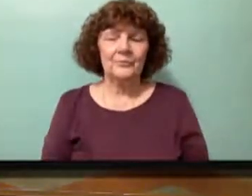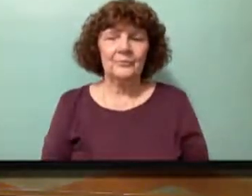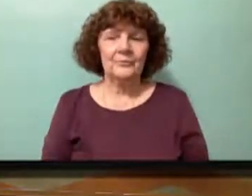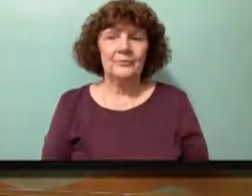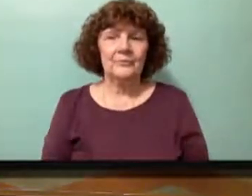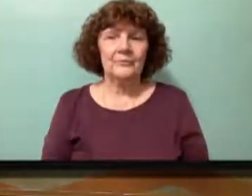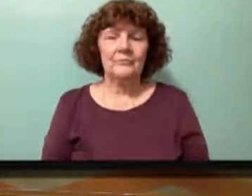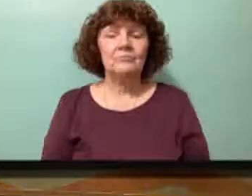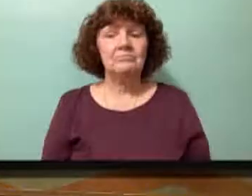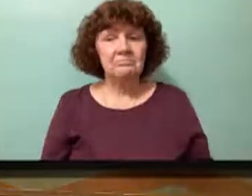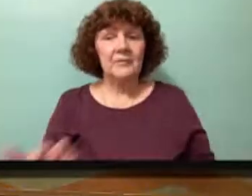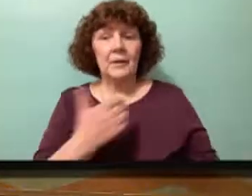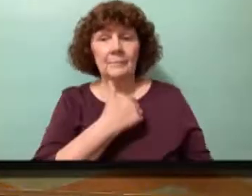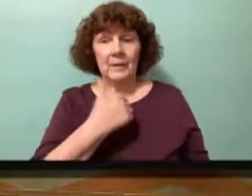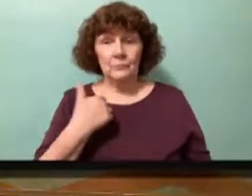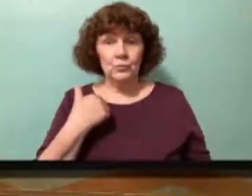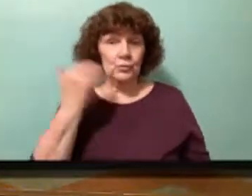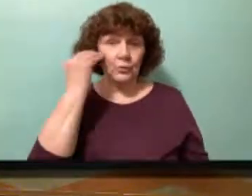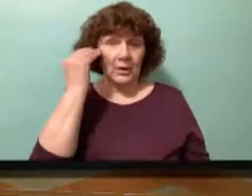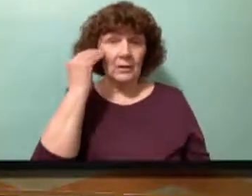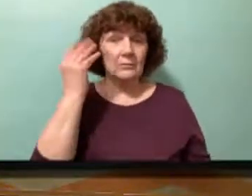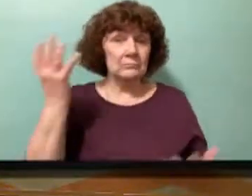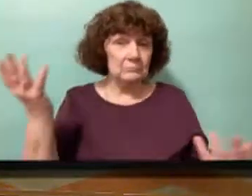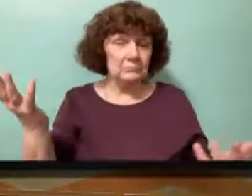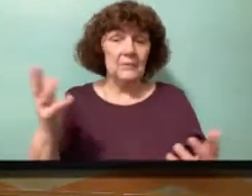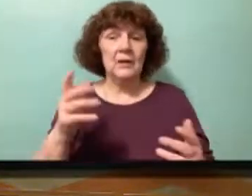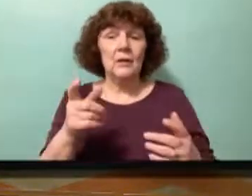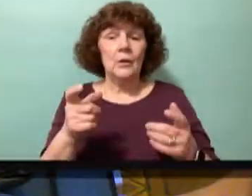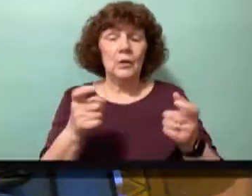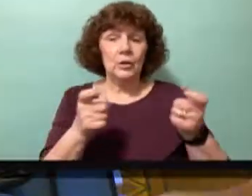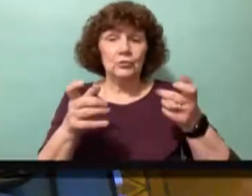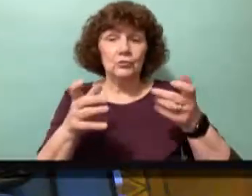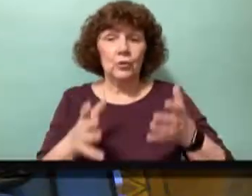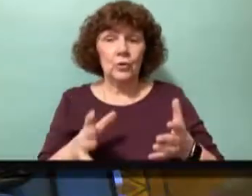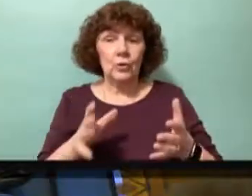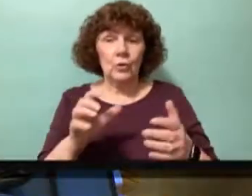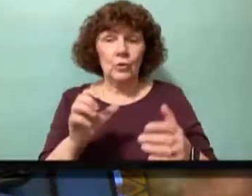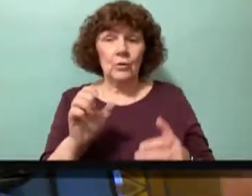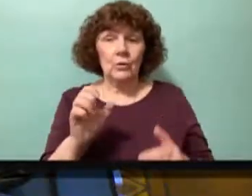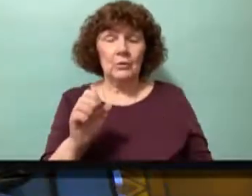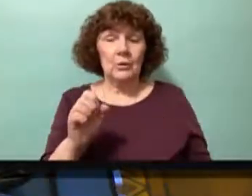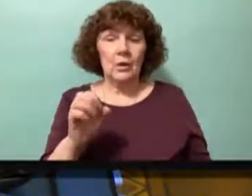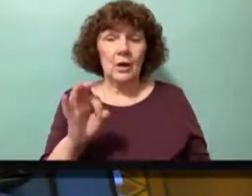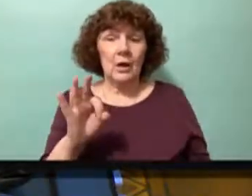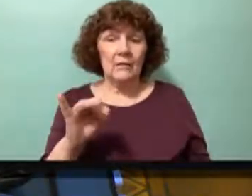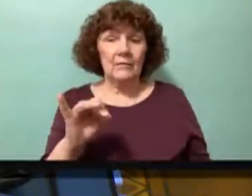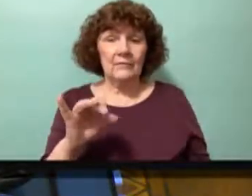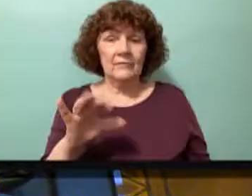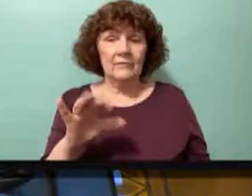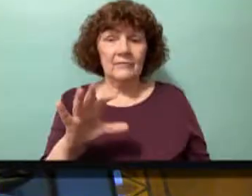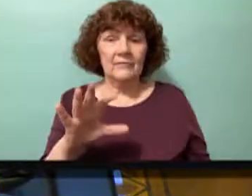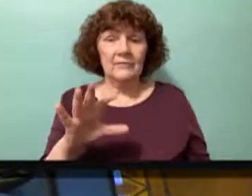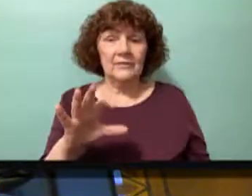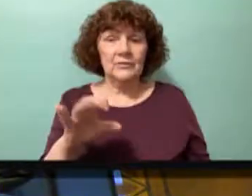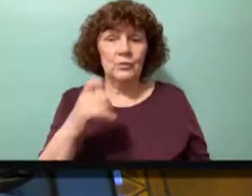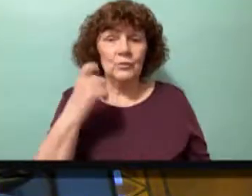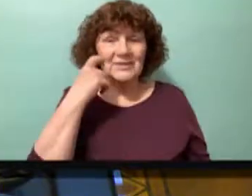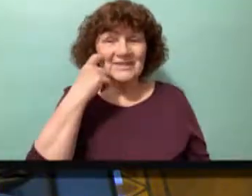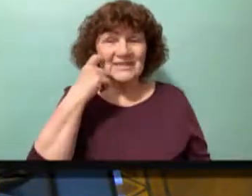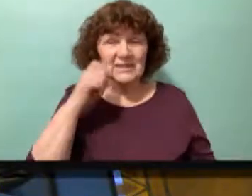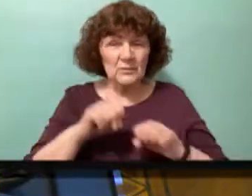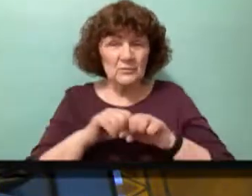As members are aware, the Controller's Office recently released a report on procurement waivers. It was an